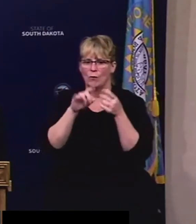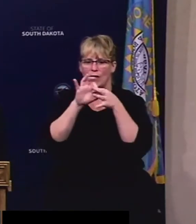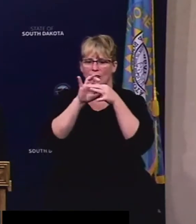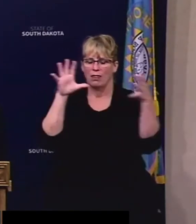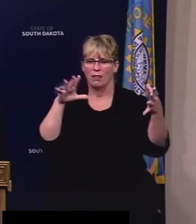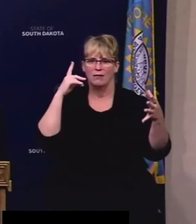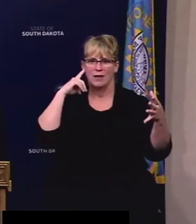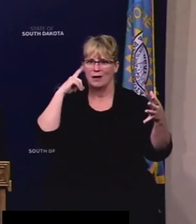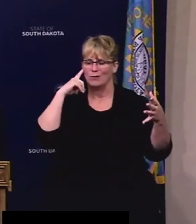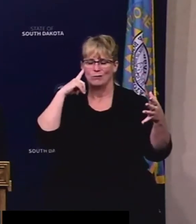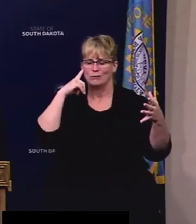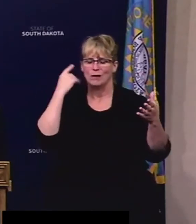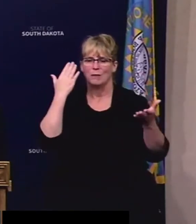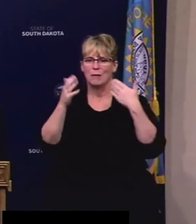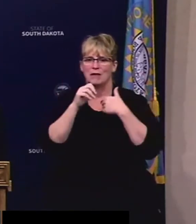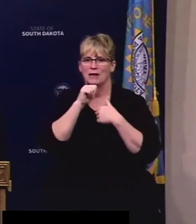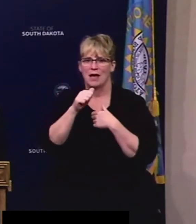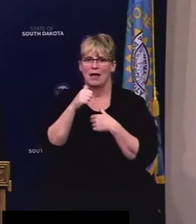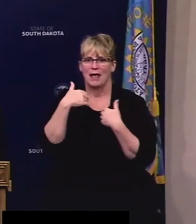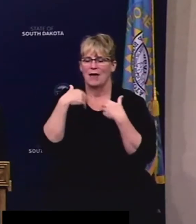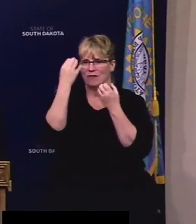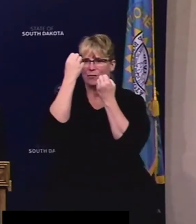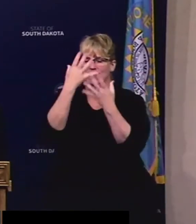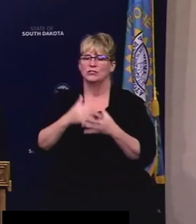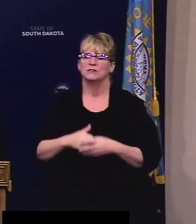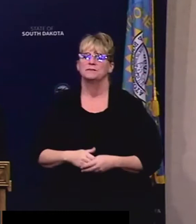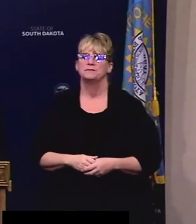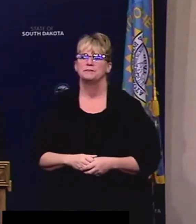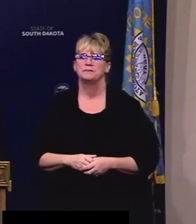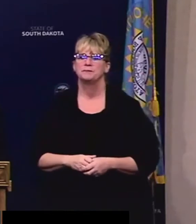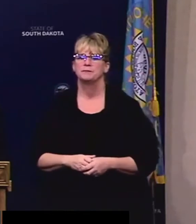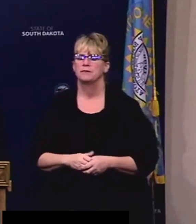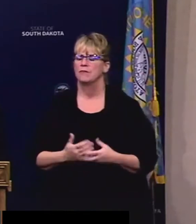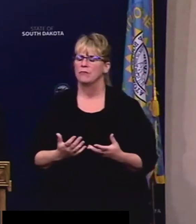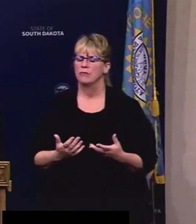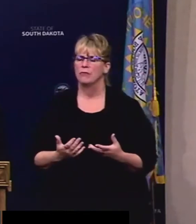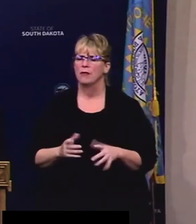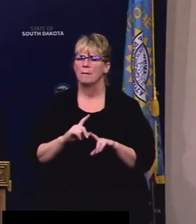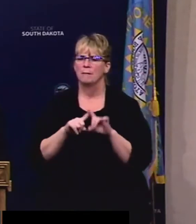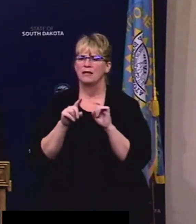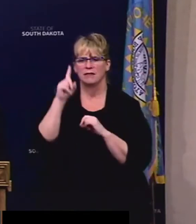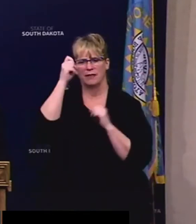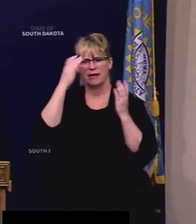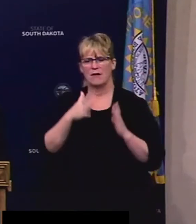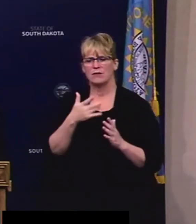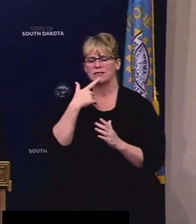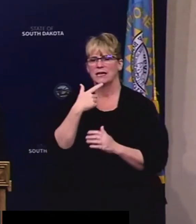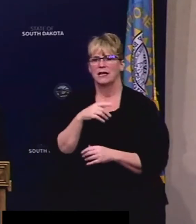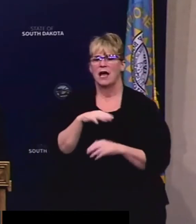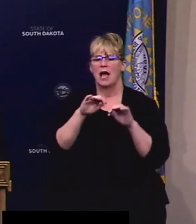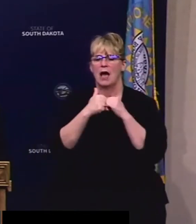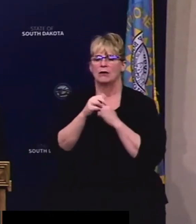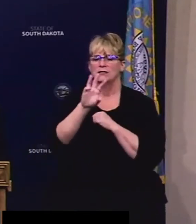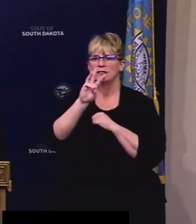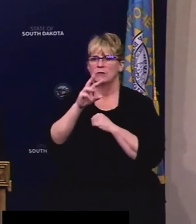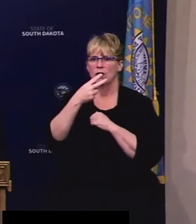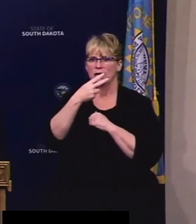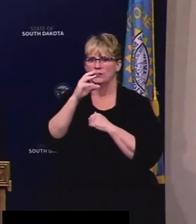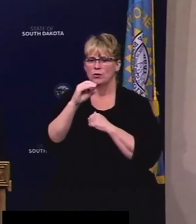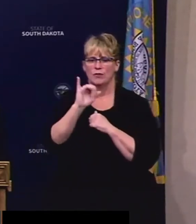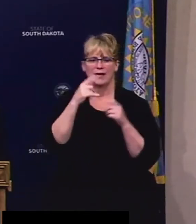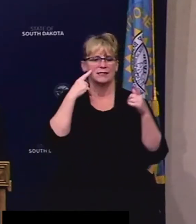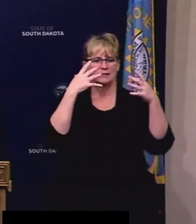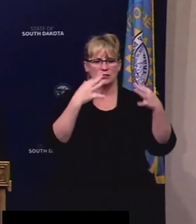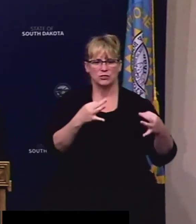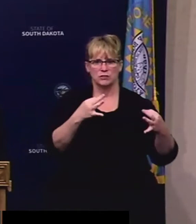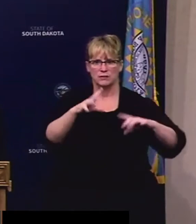lost that audio, they just may not have gotten the information. But how does the WHO decision